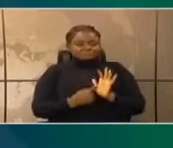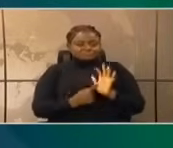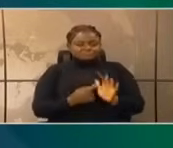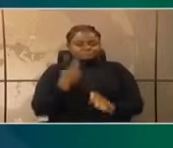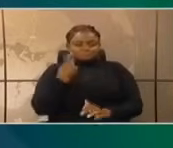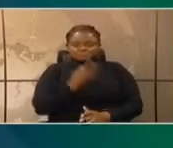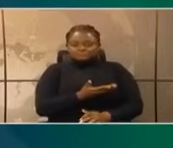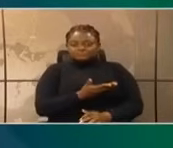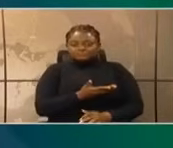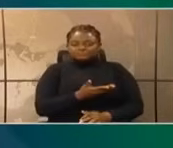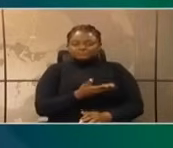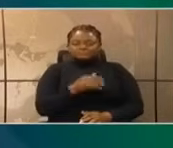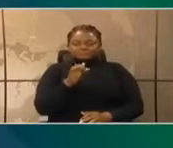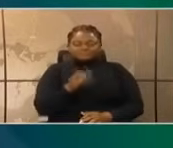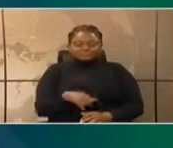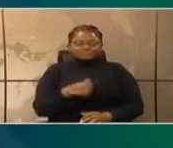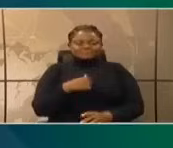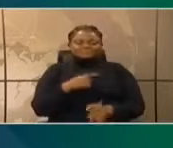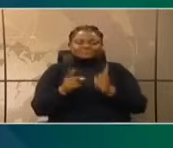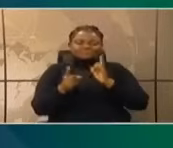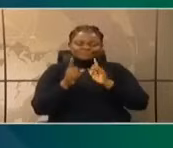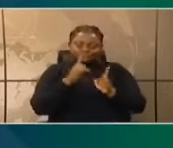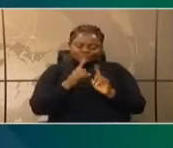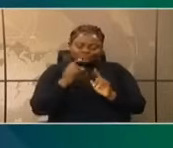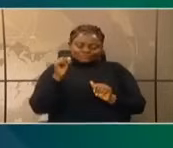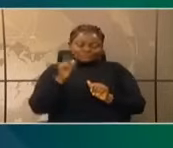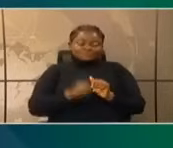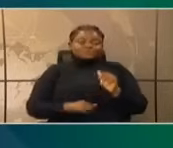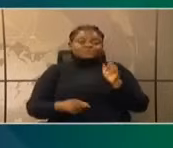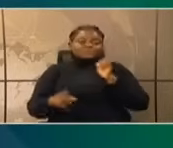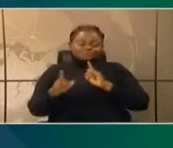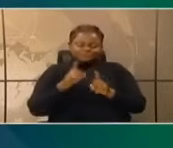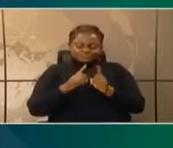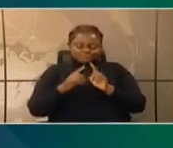So these are the things I keep talking about.